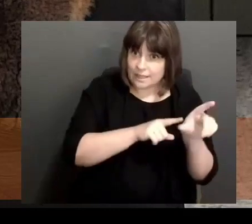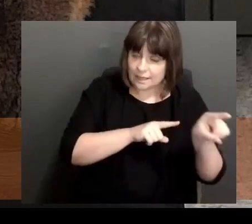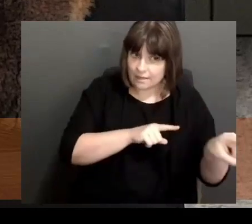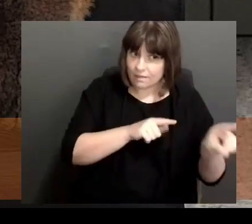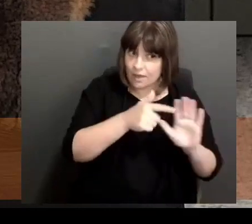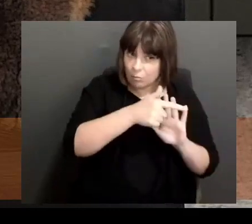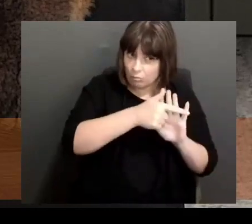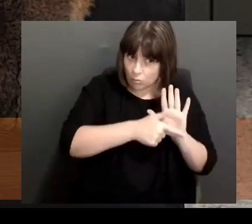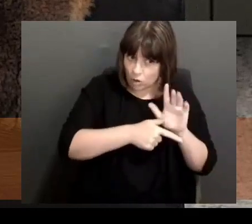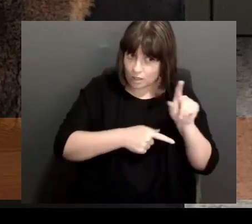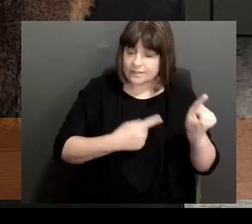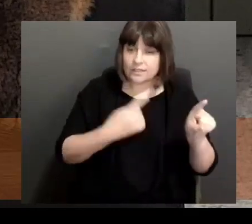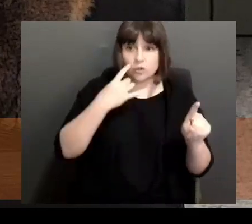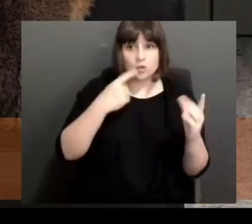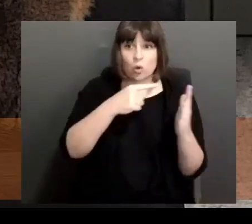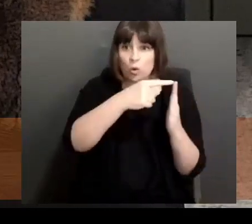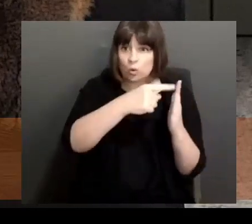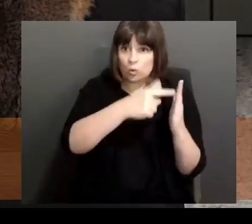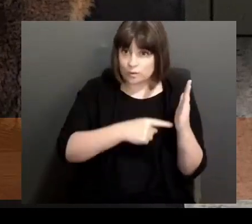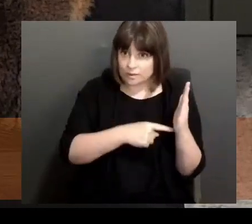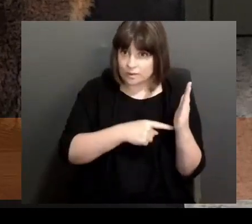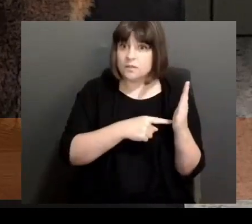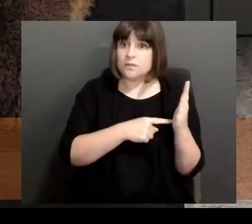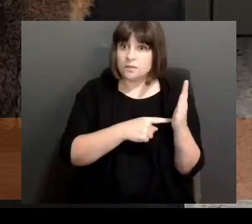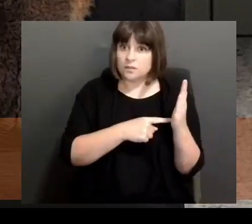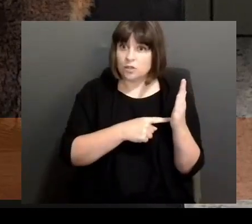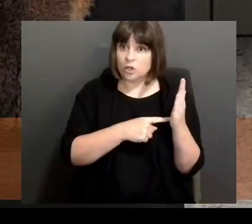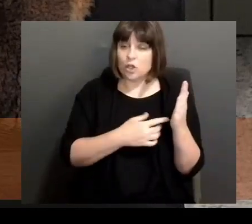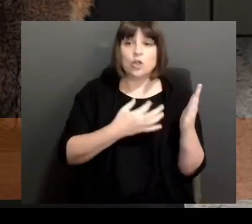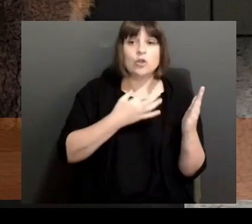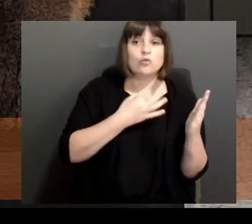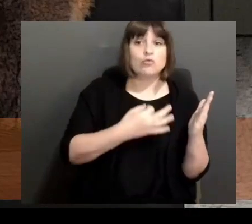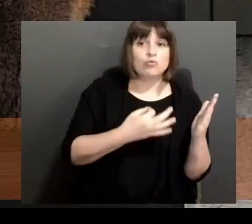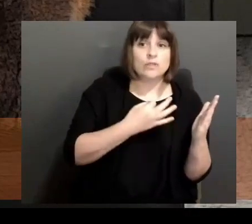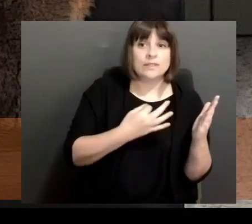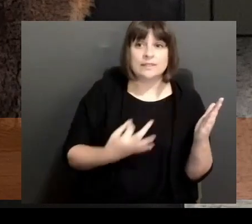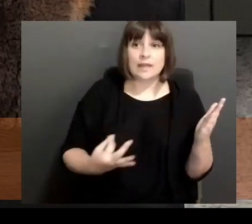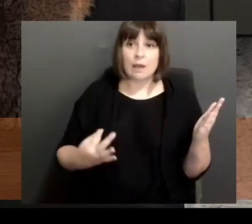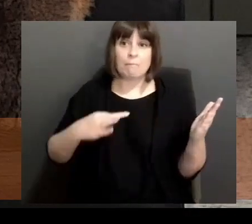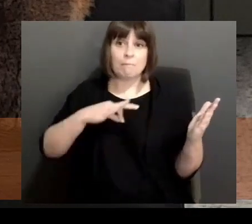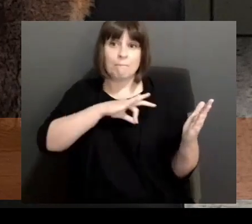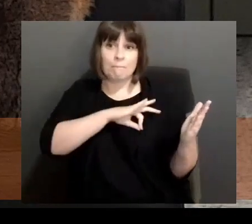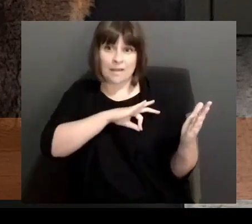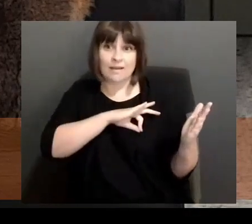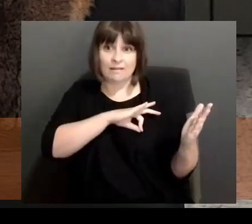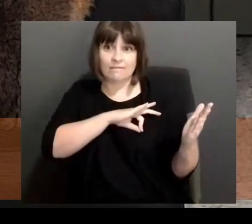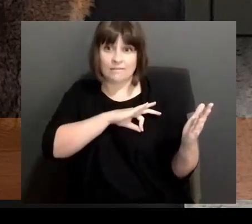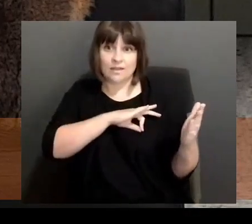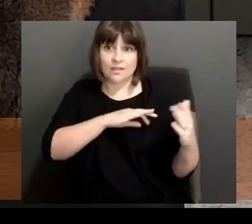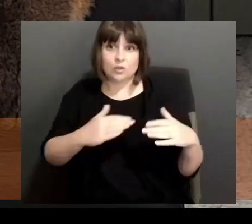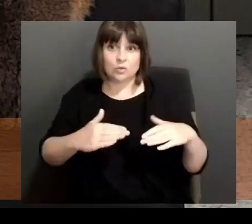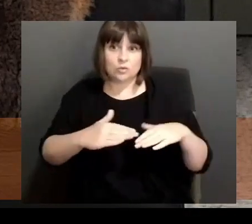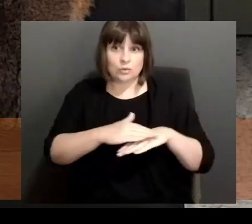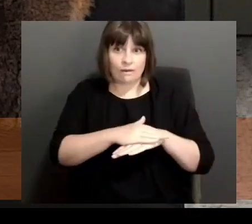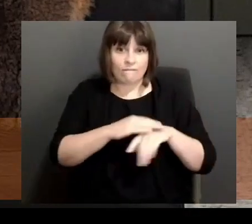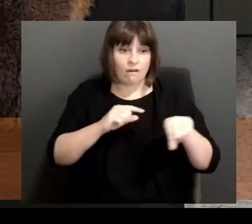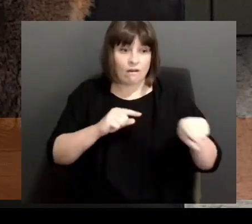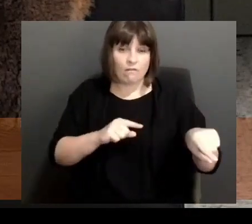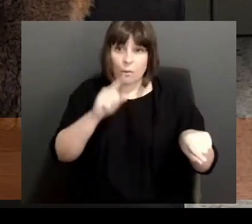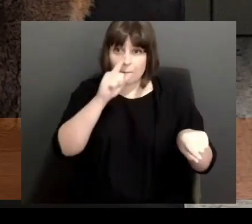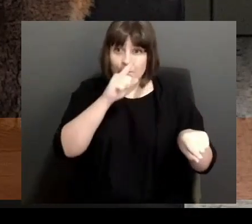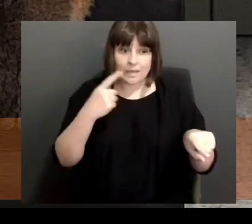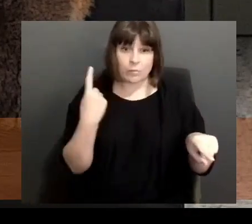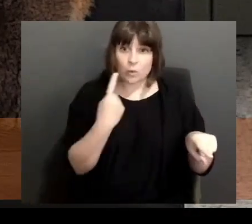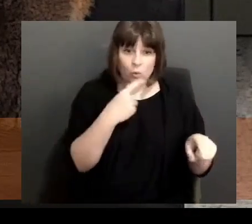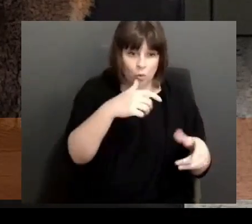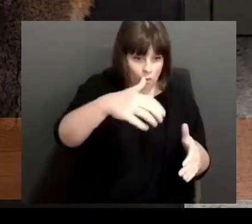to reflect the risk-reward ratio for those seeking to extract gold from country. Yes,